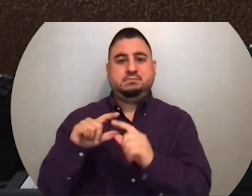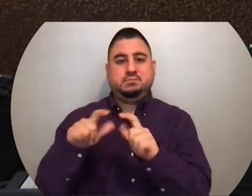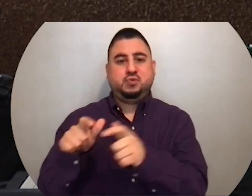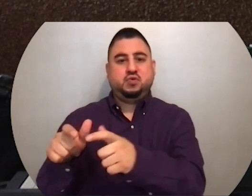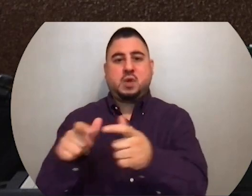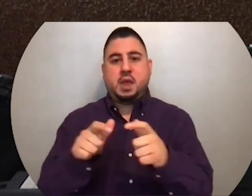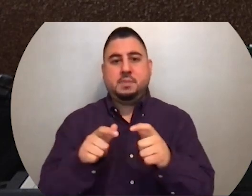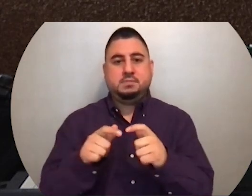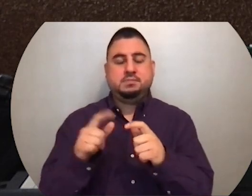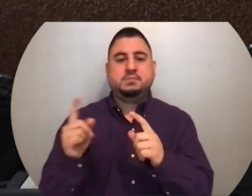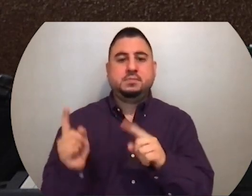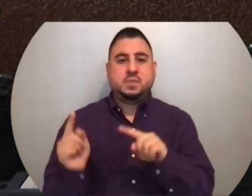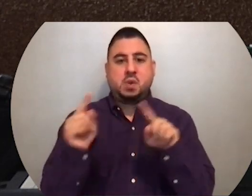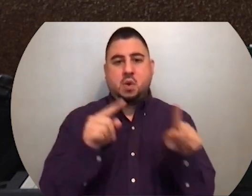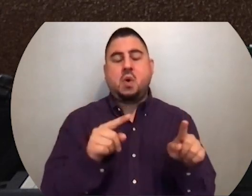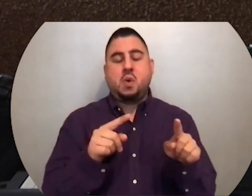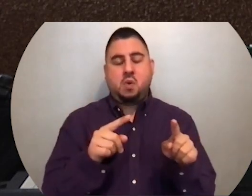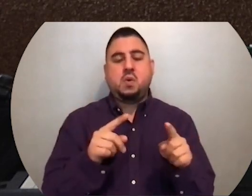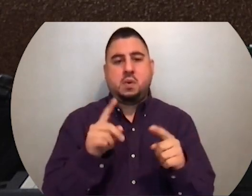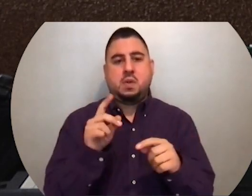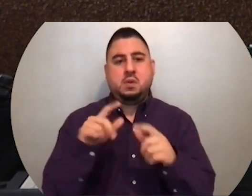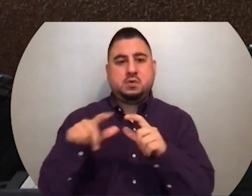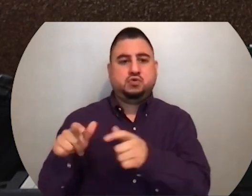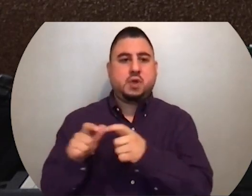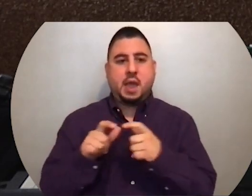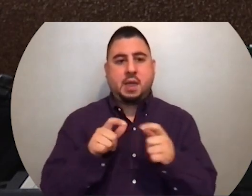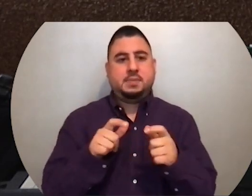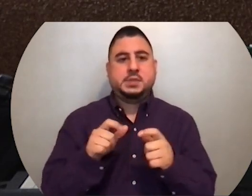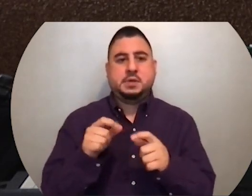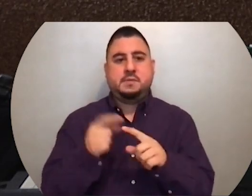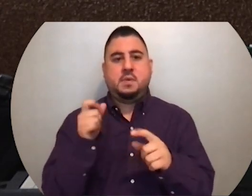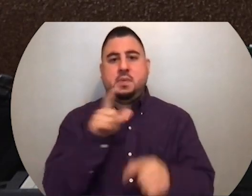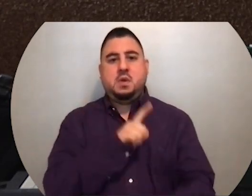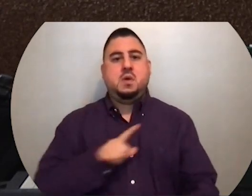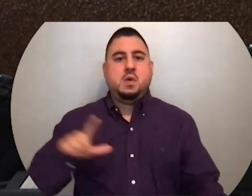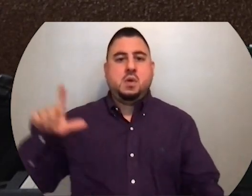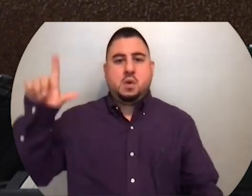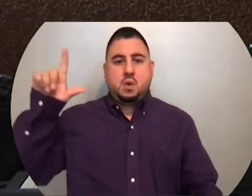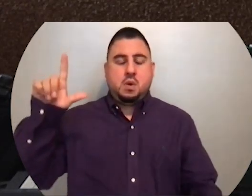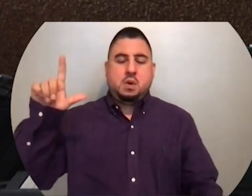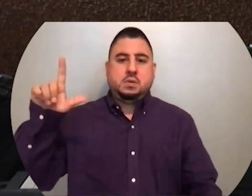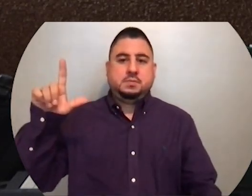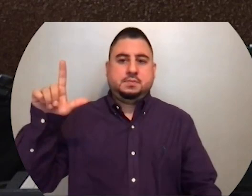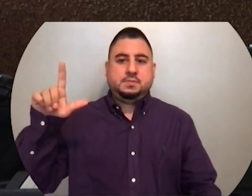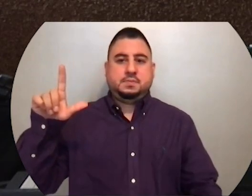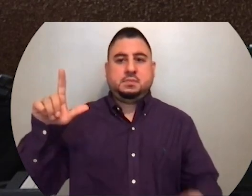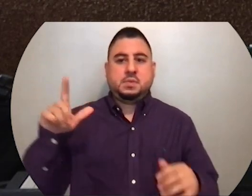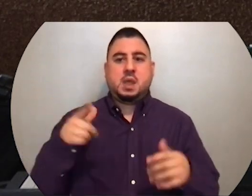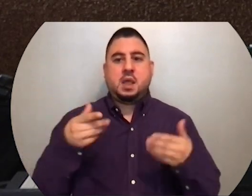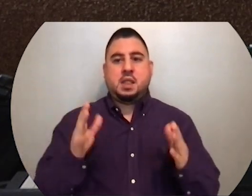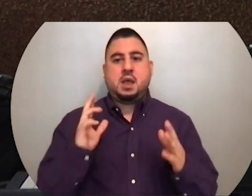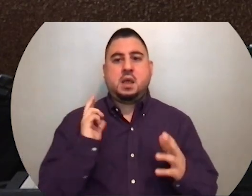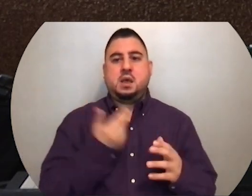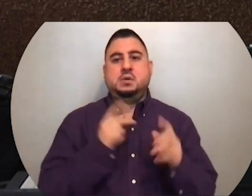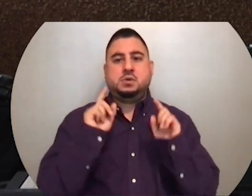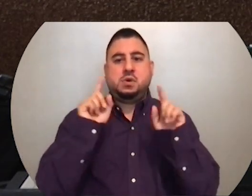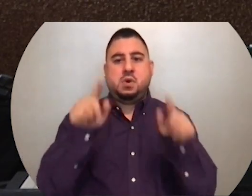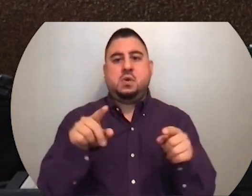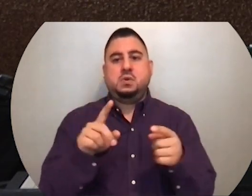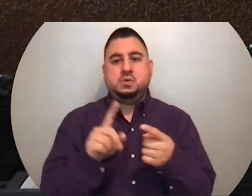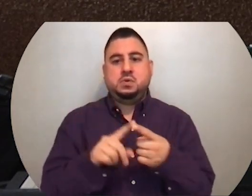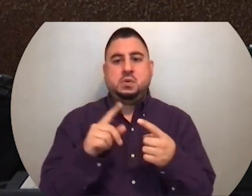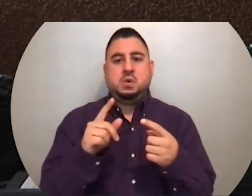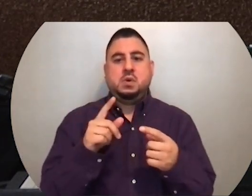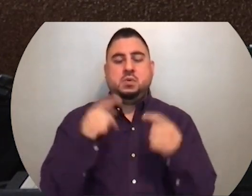go up, the tribes of the Lord. Let us go